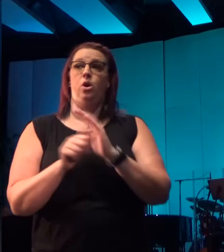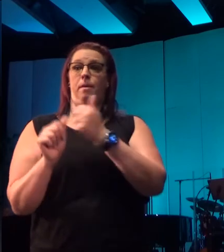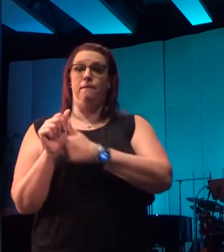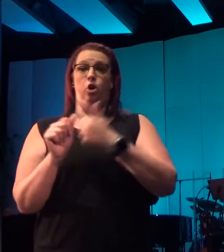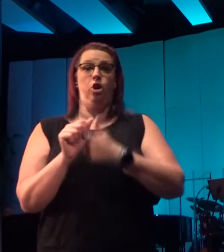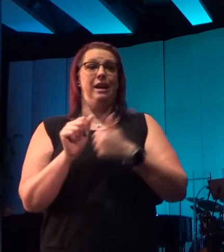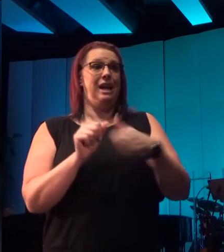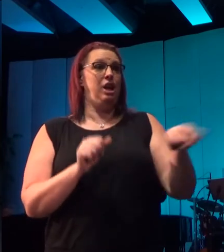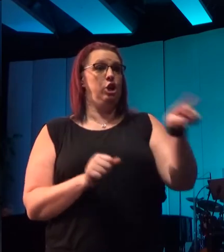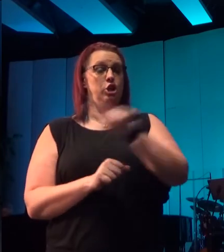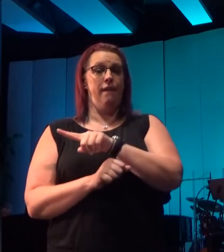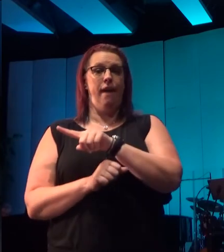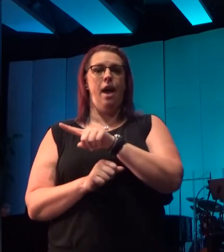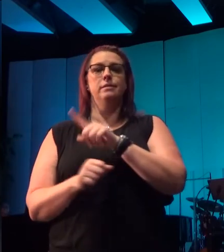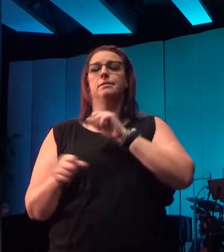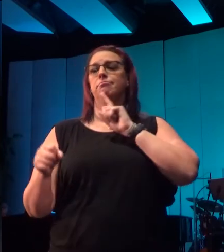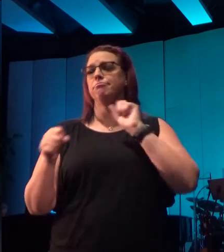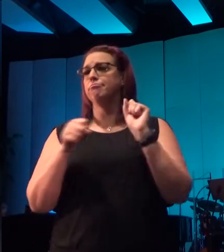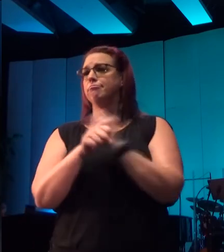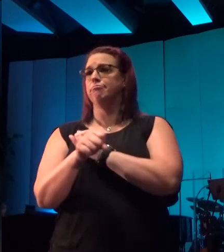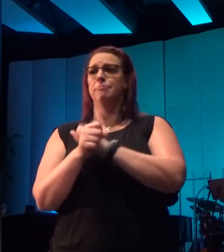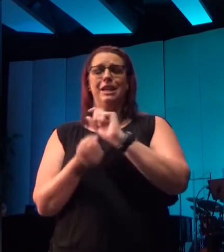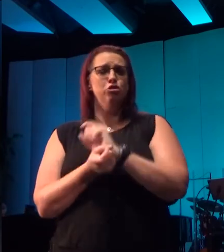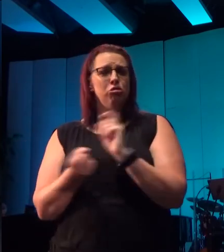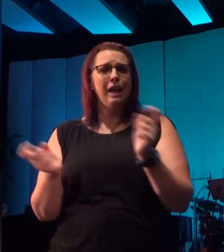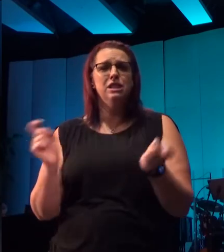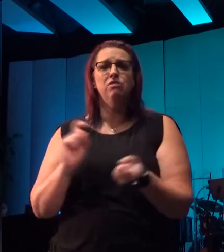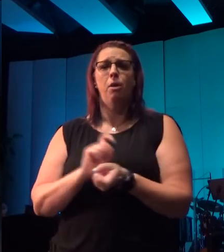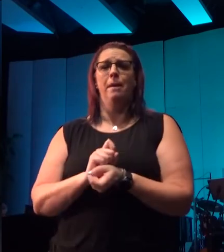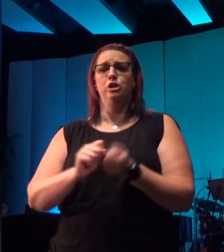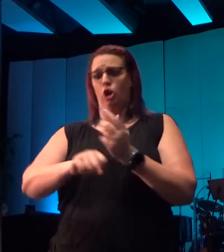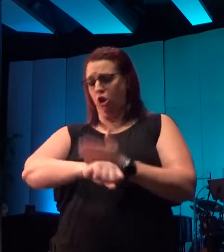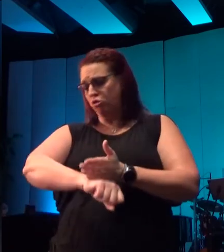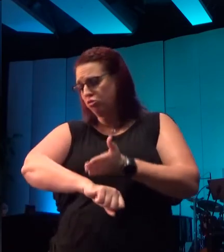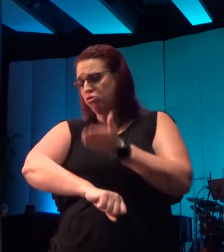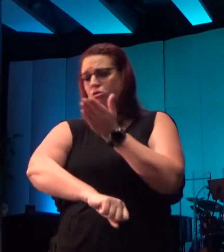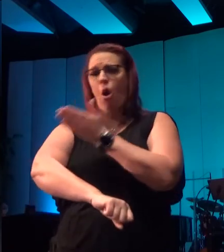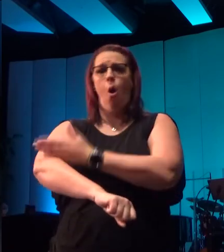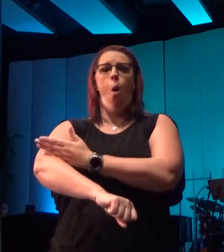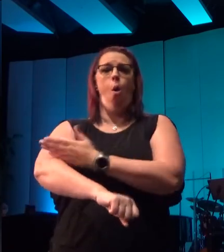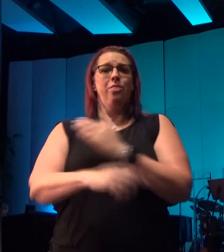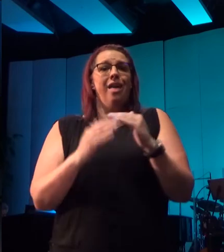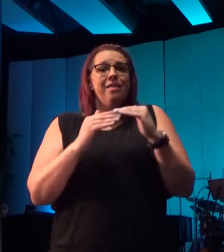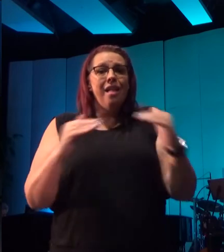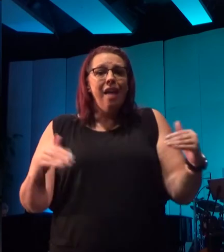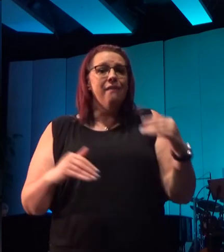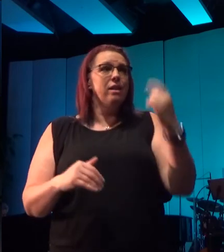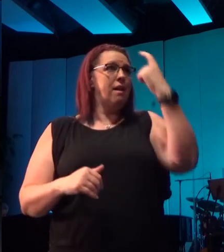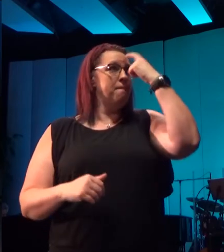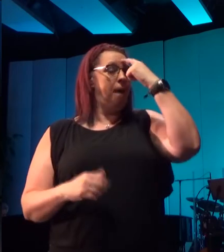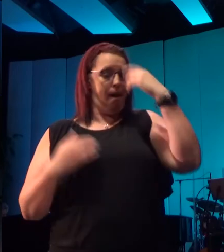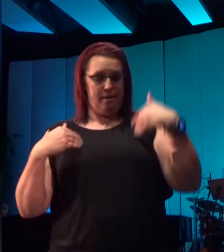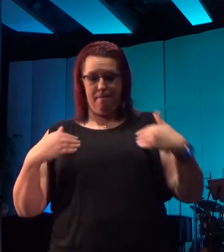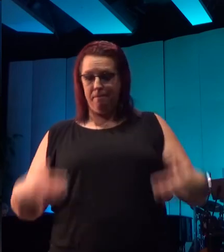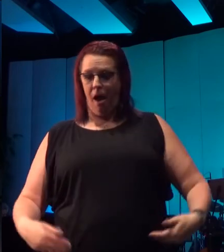us absolute transformation and growth at the level of mind, body, emotions, and circumstance.